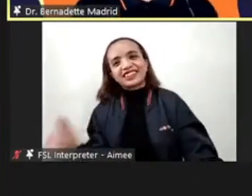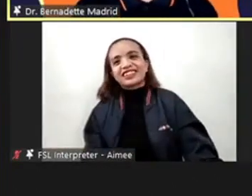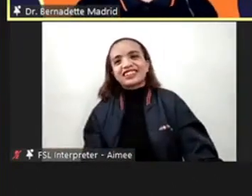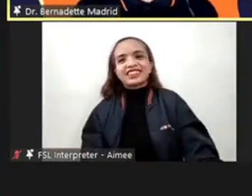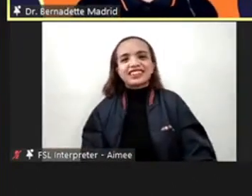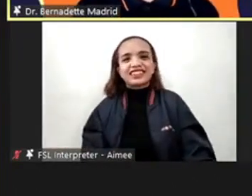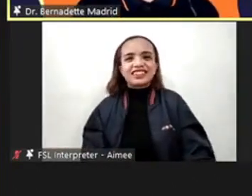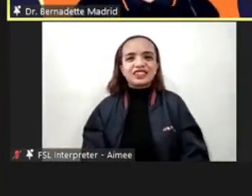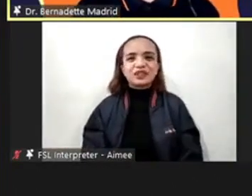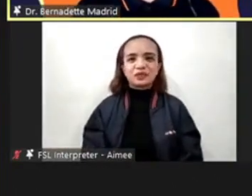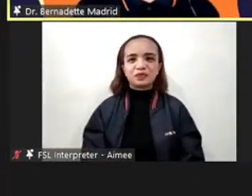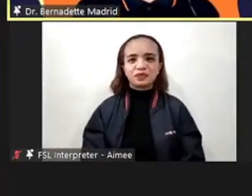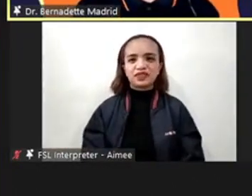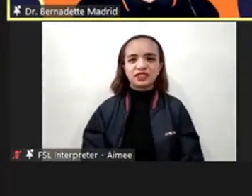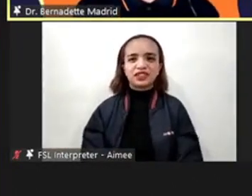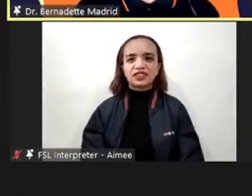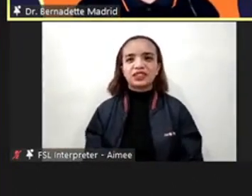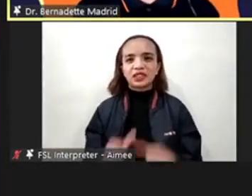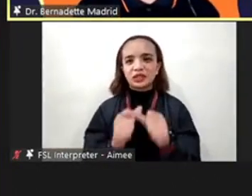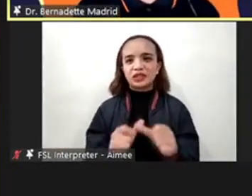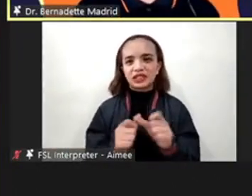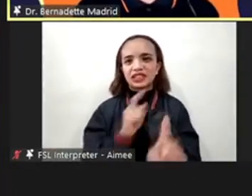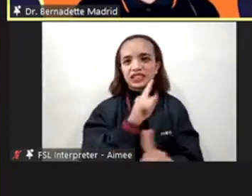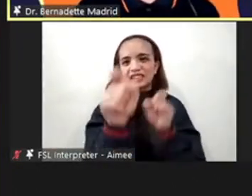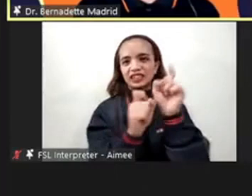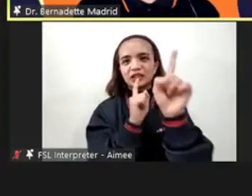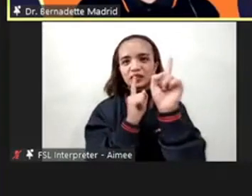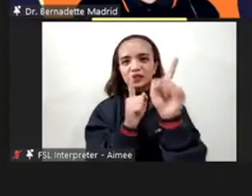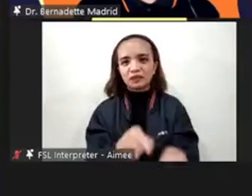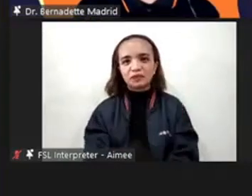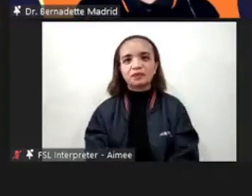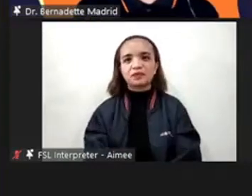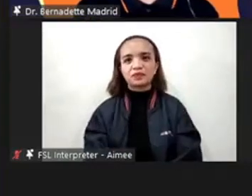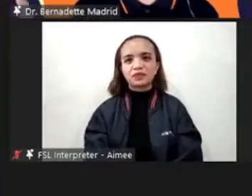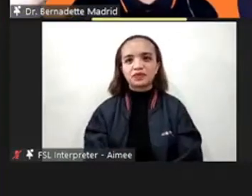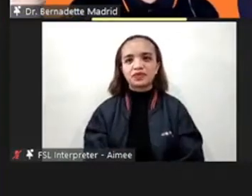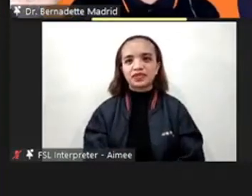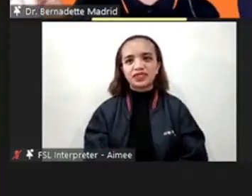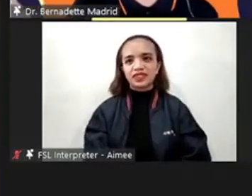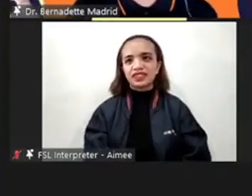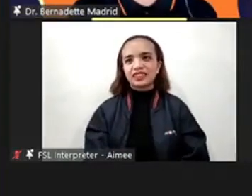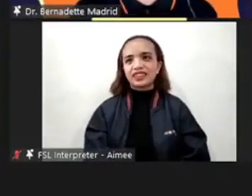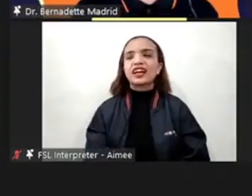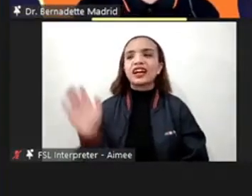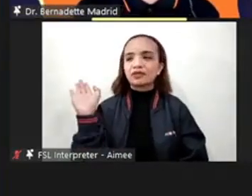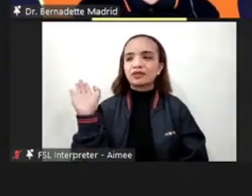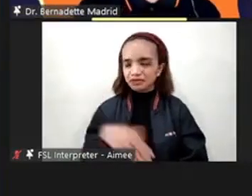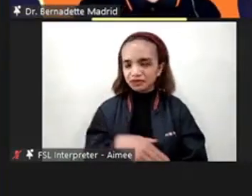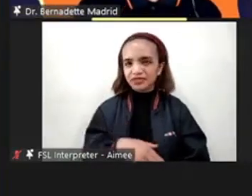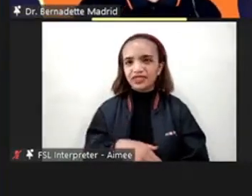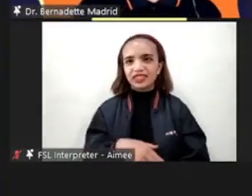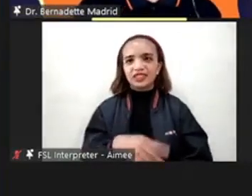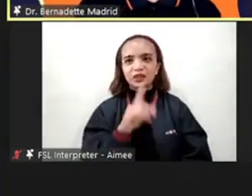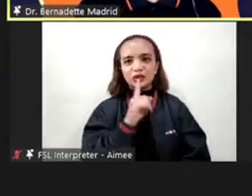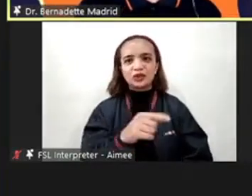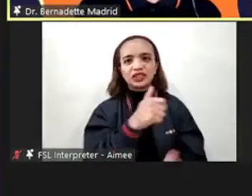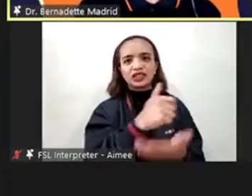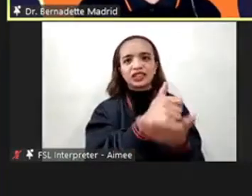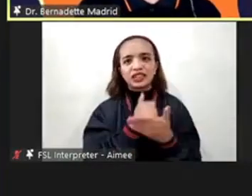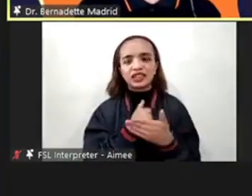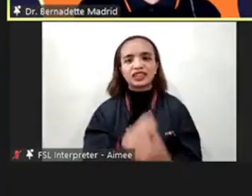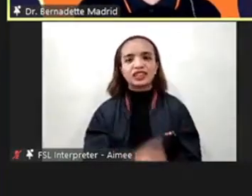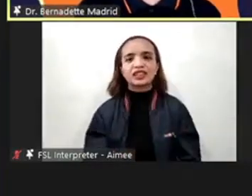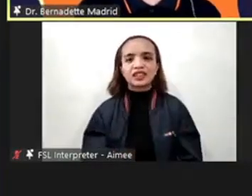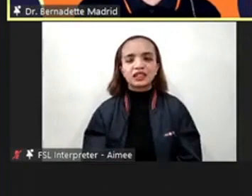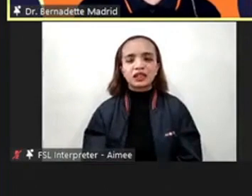tuloy na lang natin yung Q&A. It's so interesting. Ay, nako. It's so helpful. Talaga.